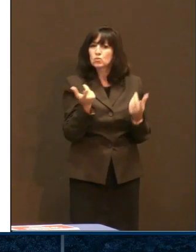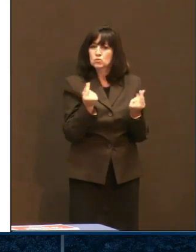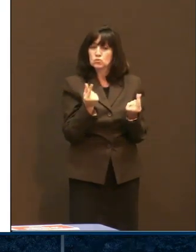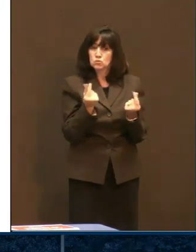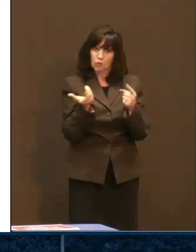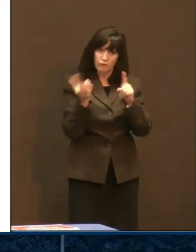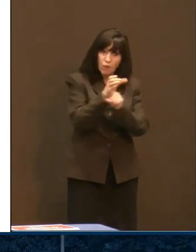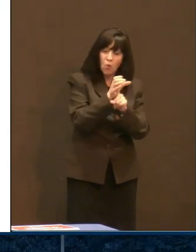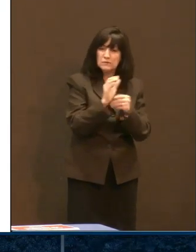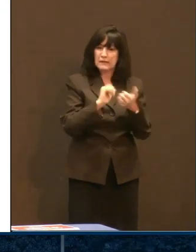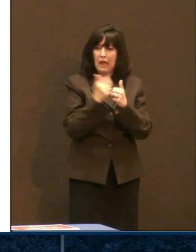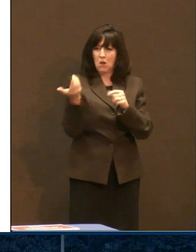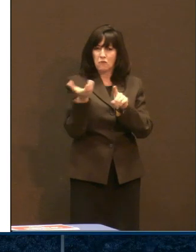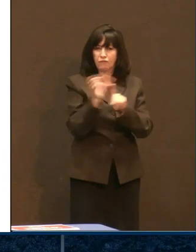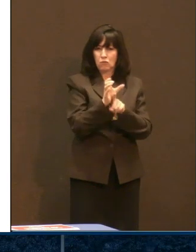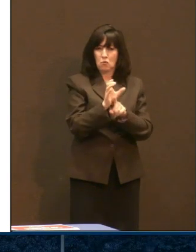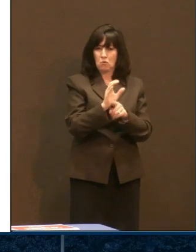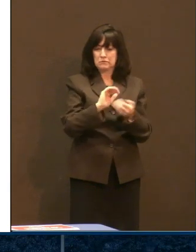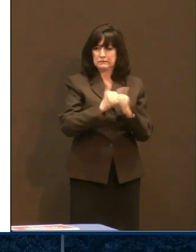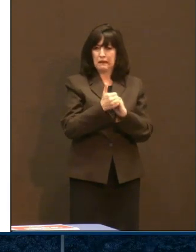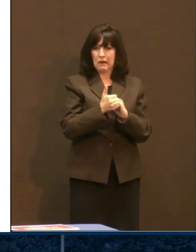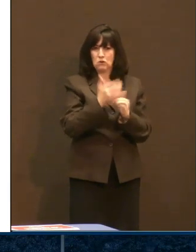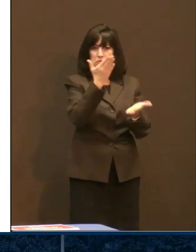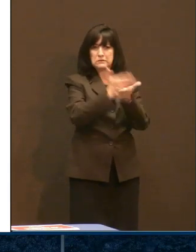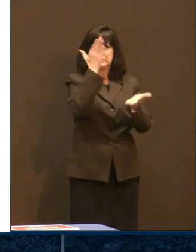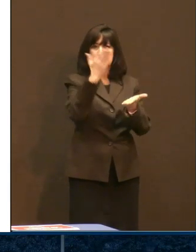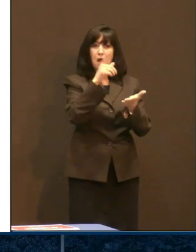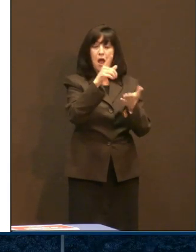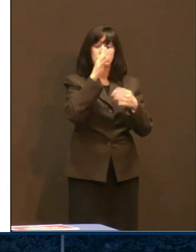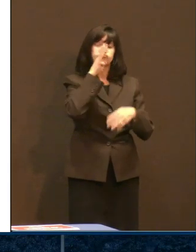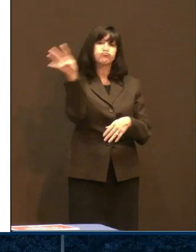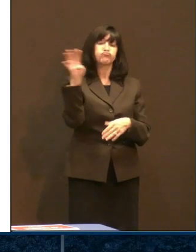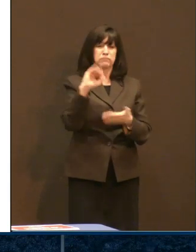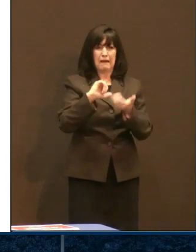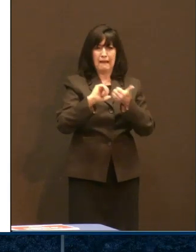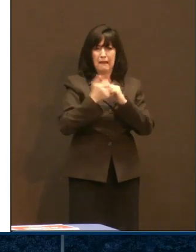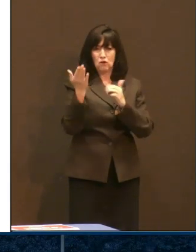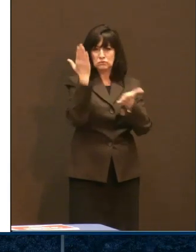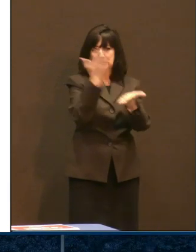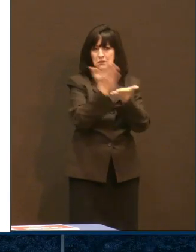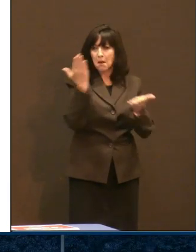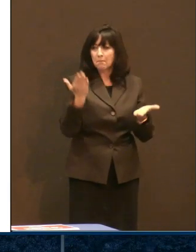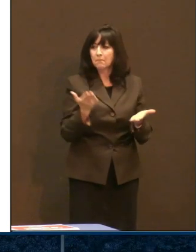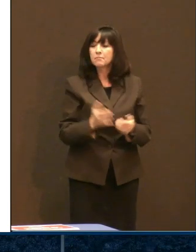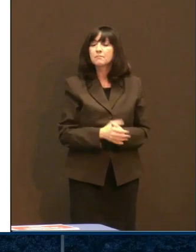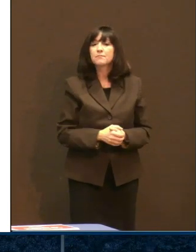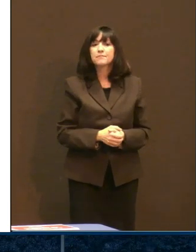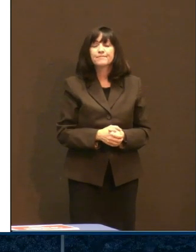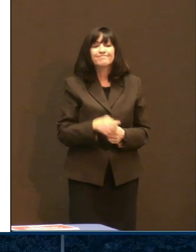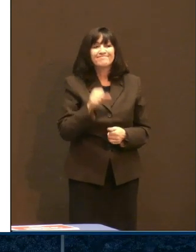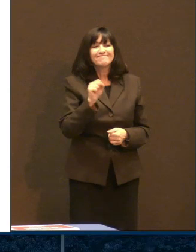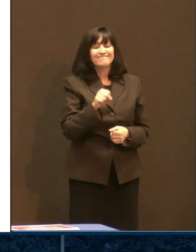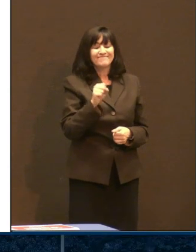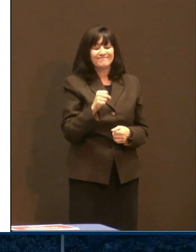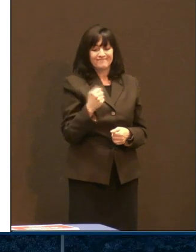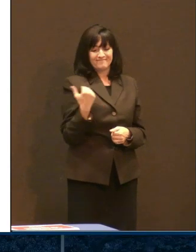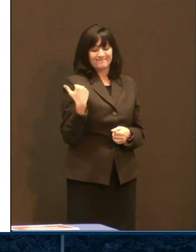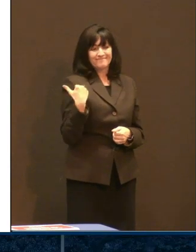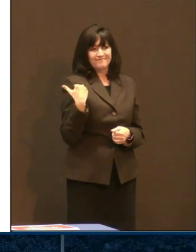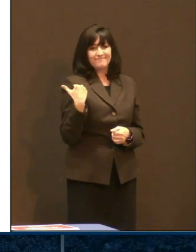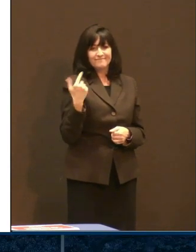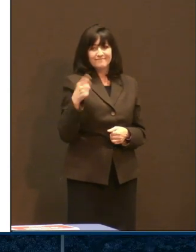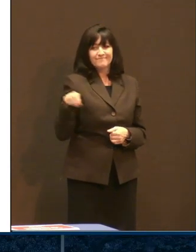Yeah, so that kind of goes back to my response to an earlier question about enforcement. We